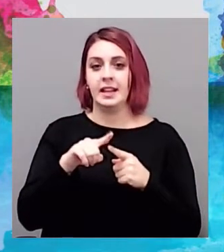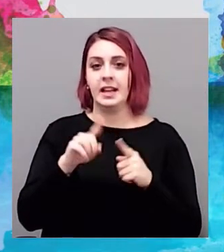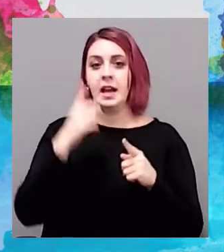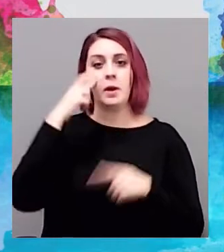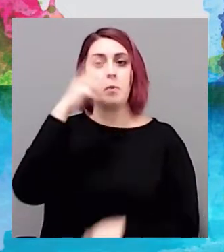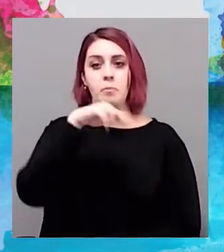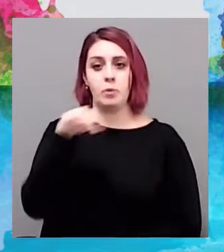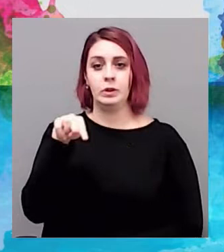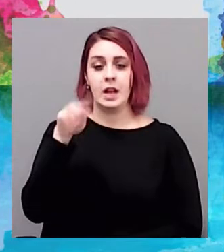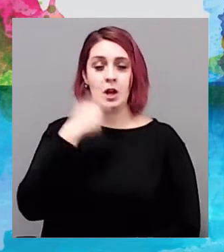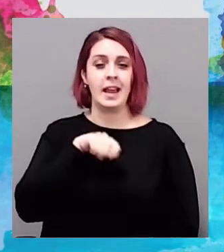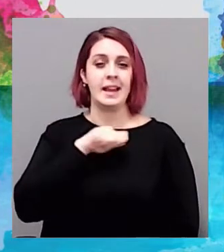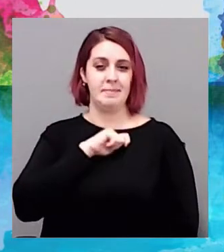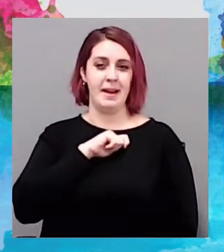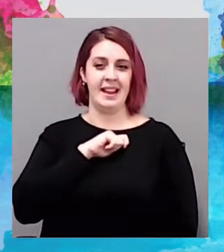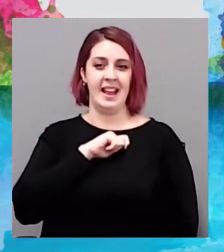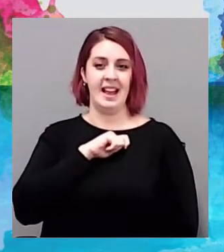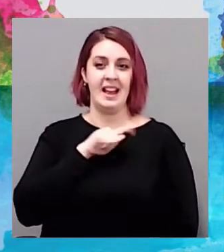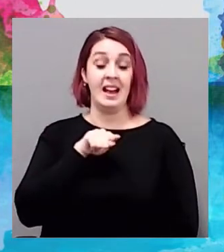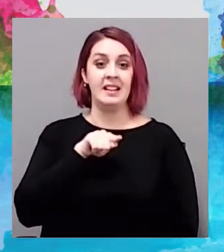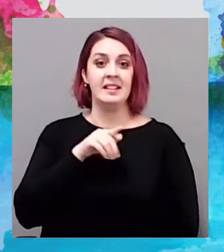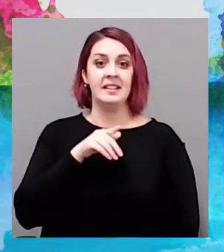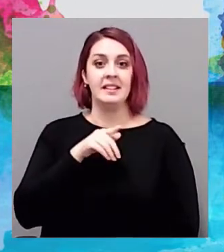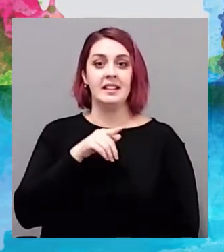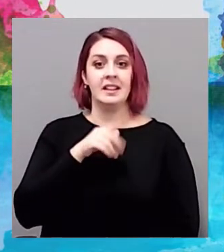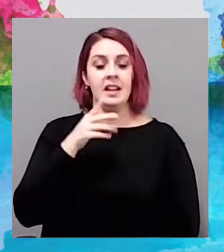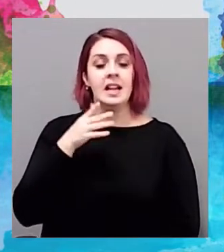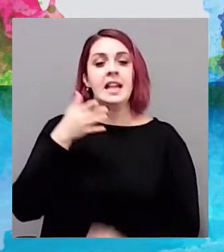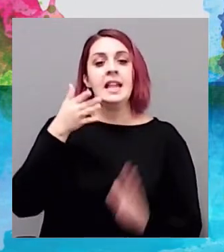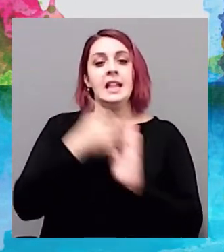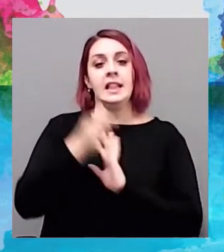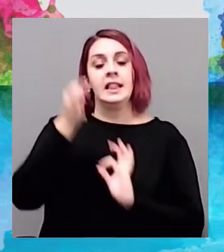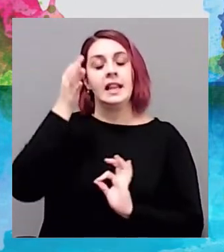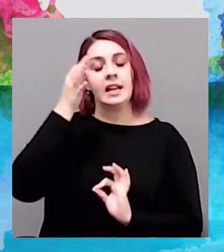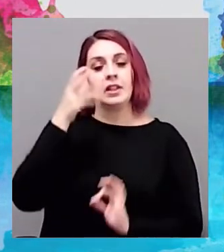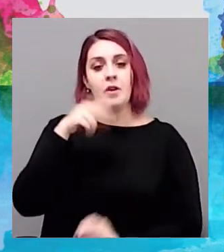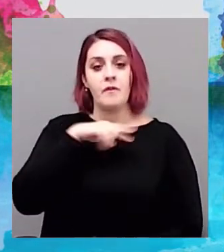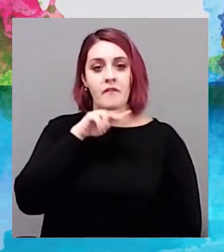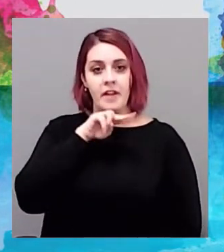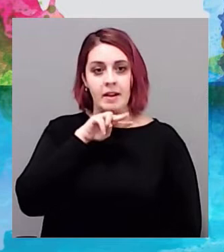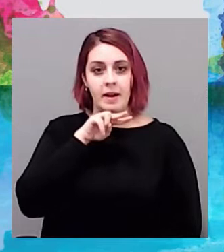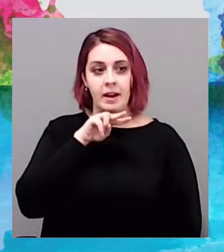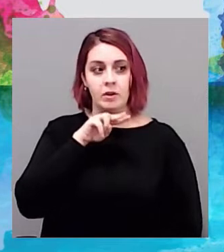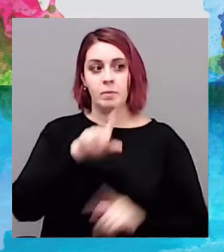in different museums around Spain, where we have this verbal description